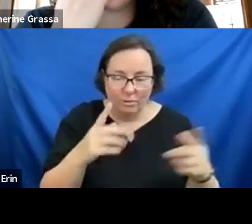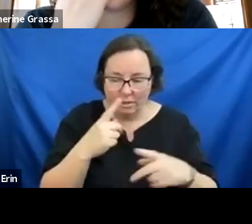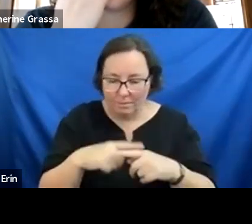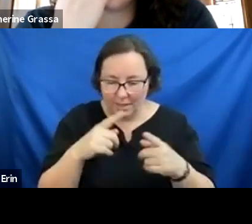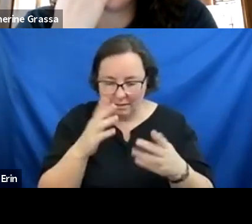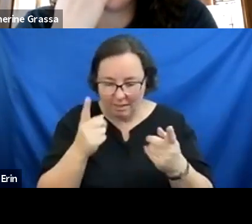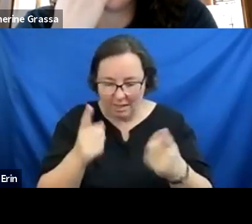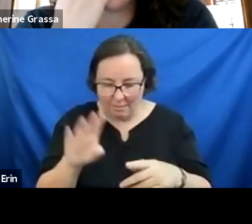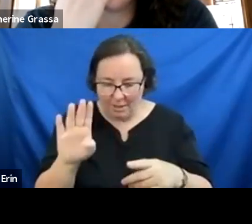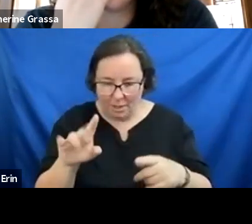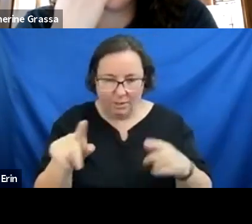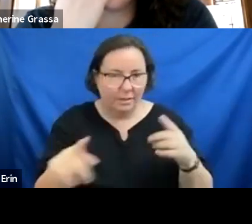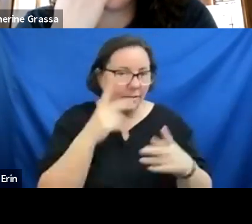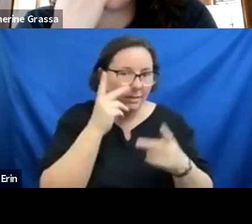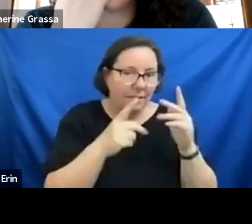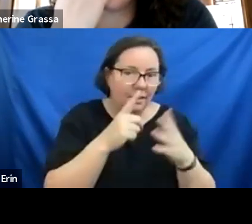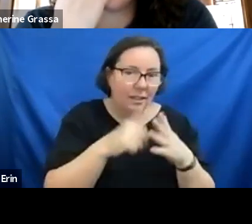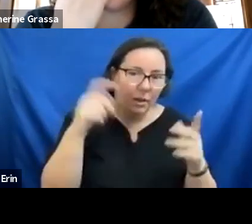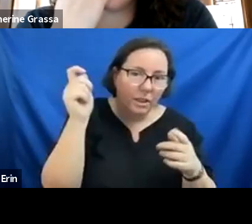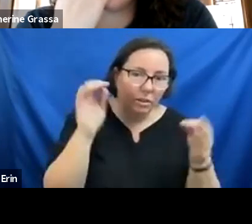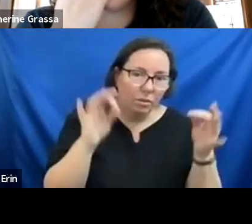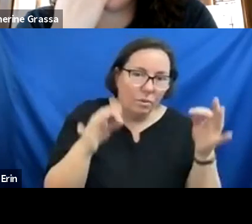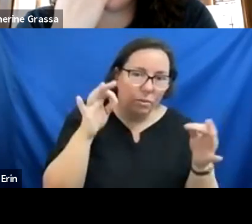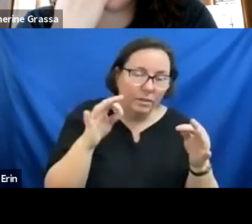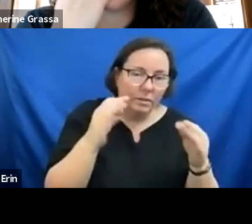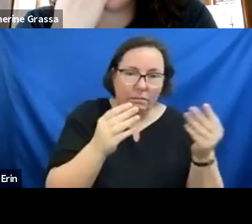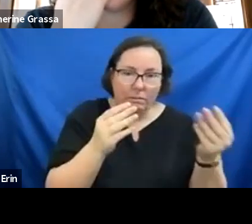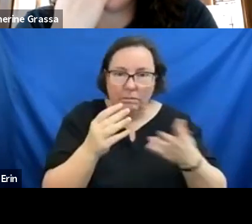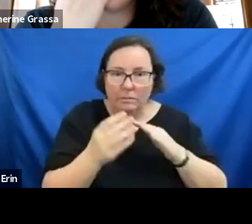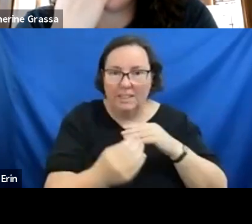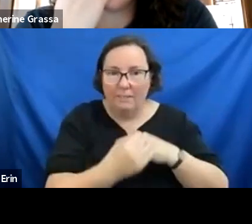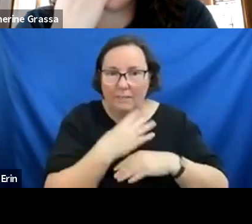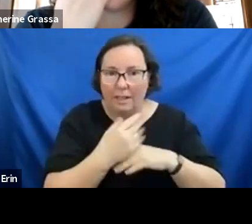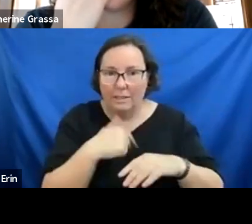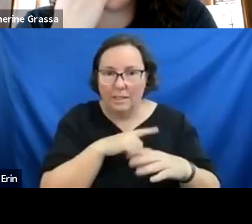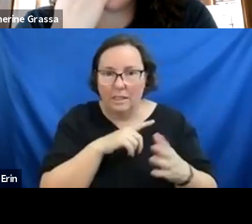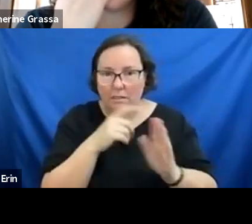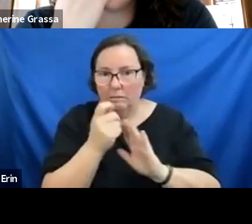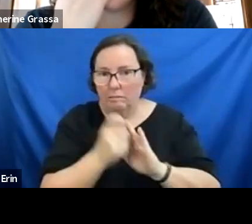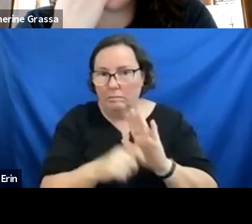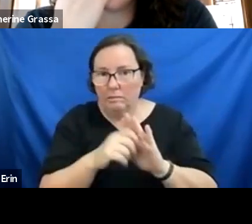See what the judge has, you know, the courts have been whispering into our ears about